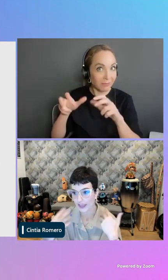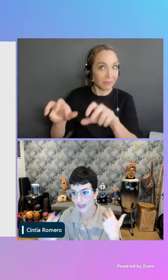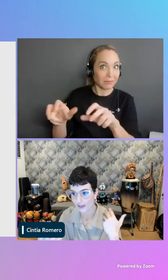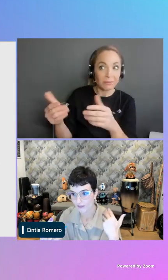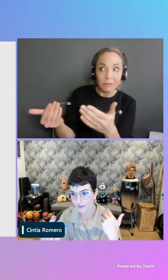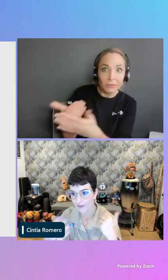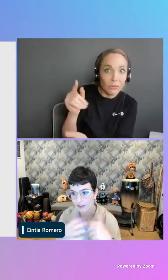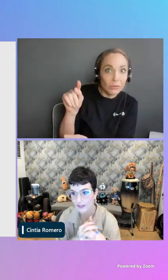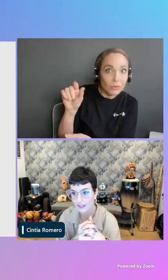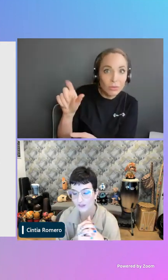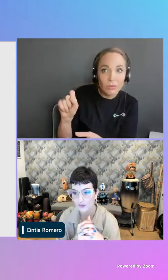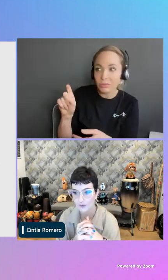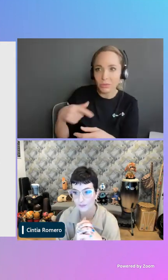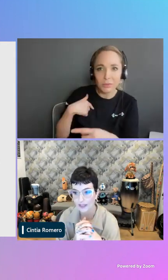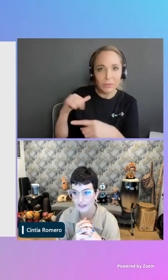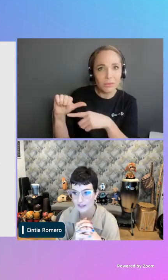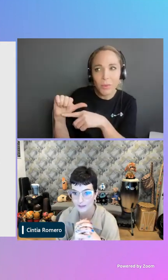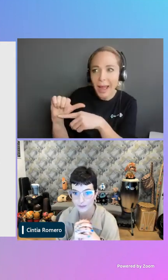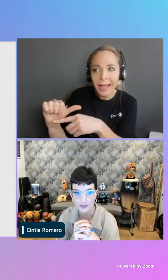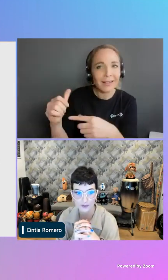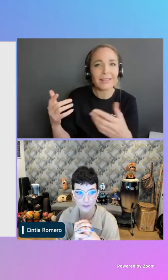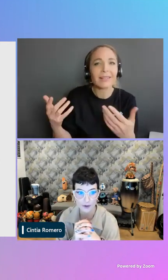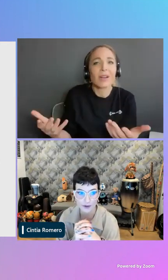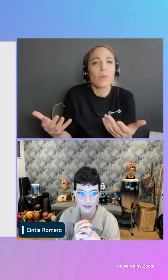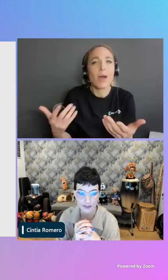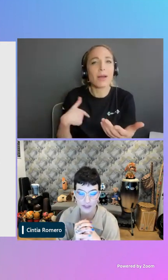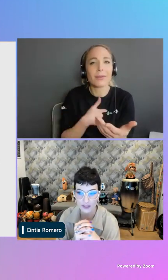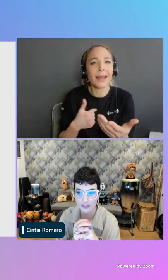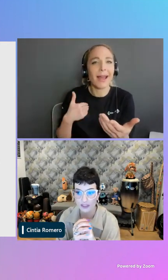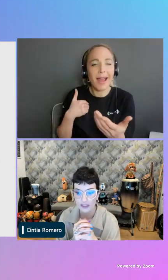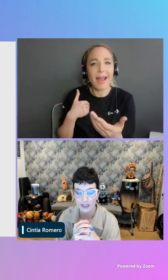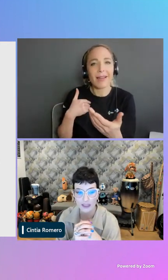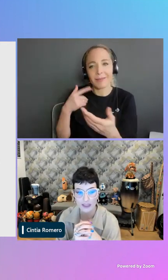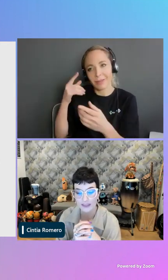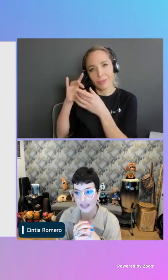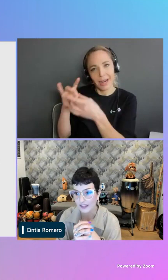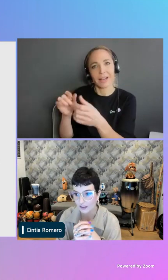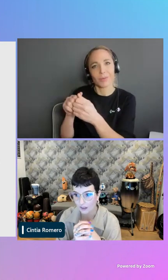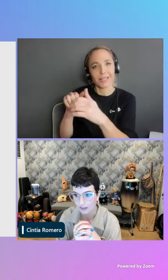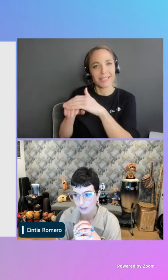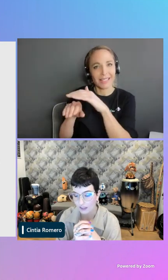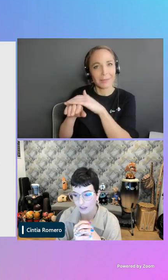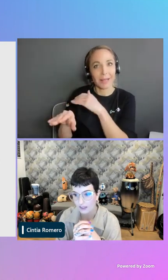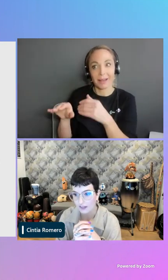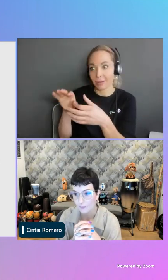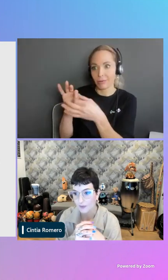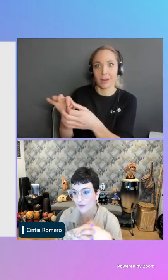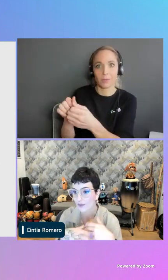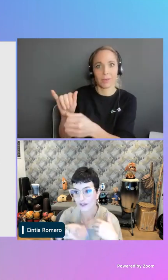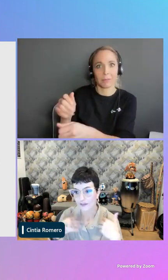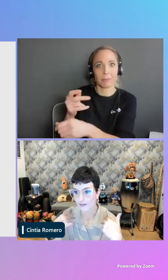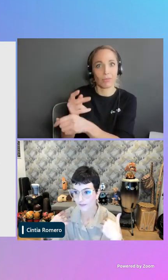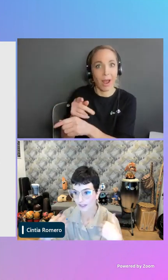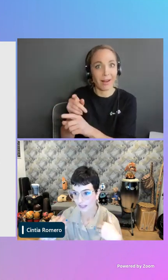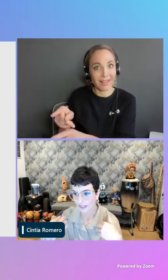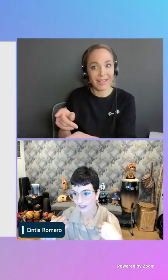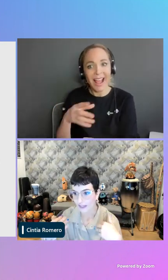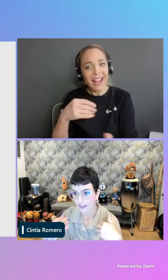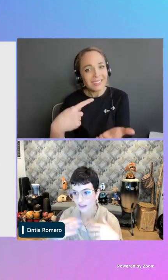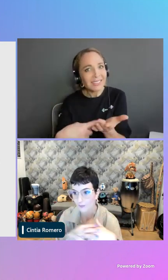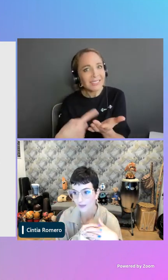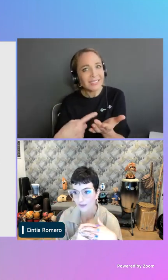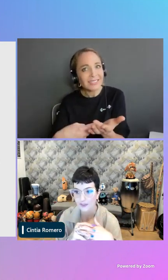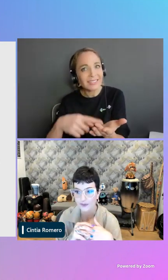we have to apply accessibility on the product? And dialogue. We don't know